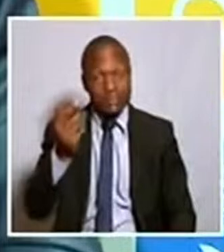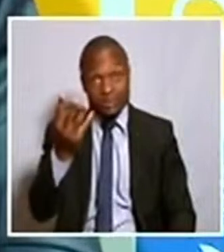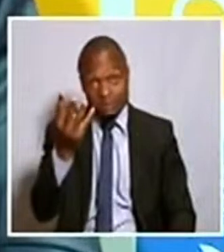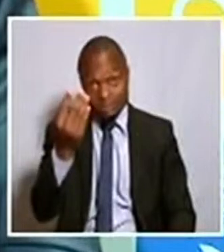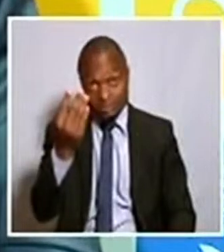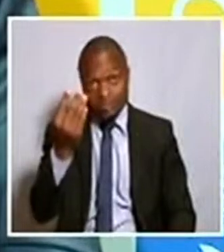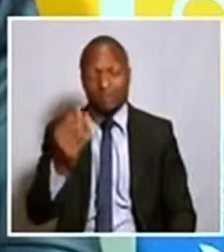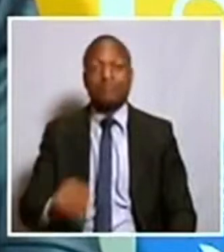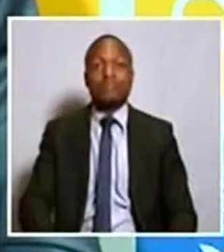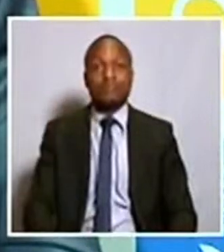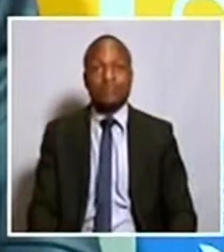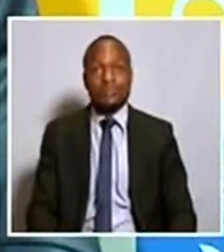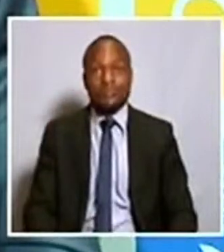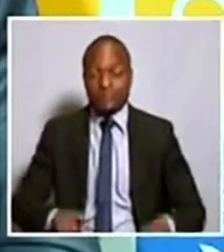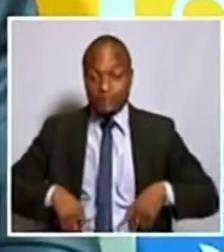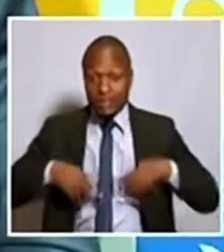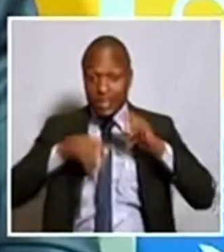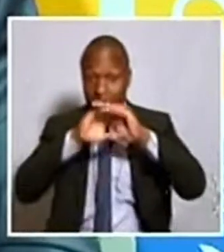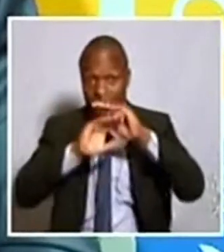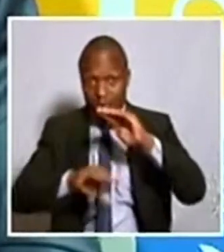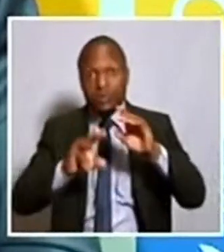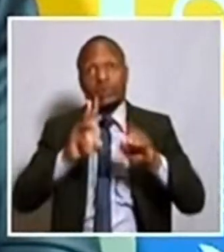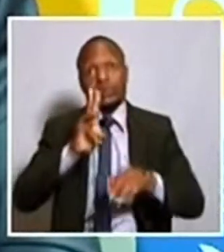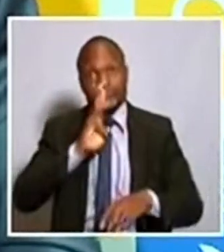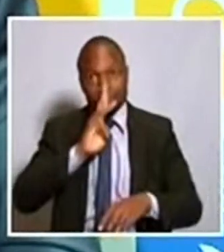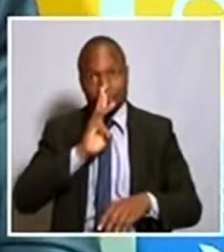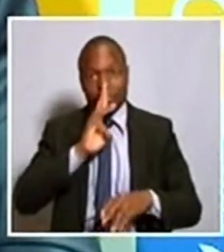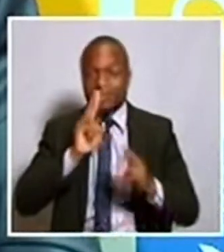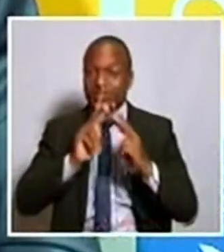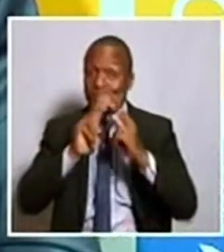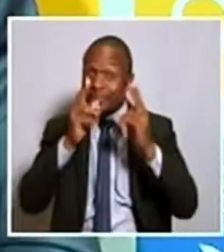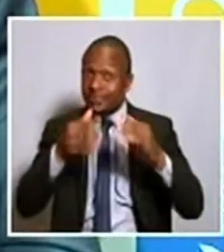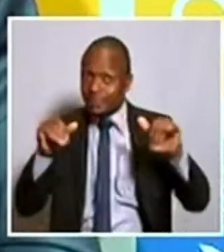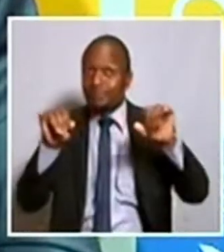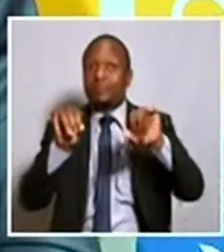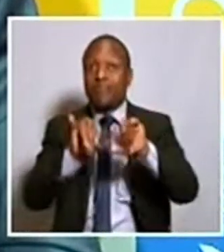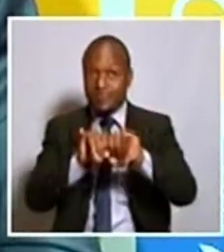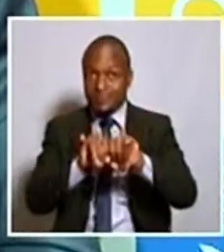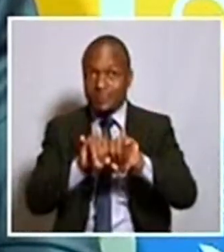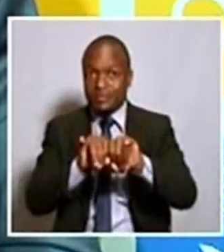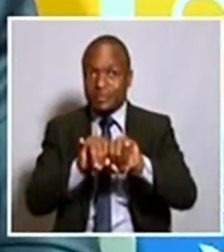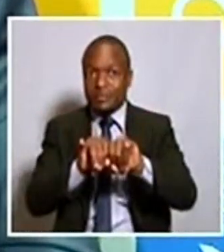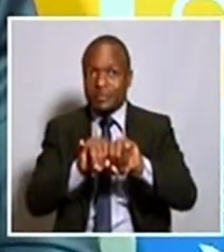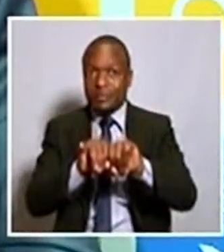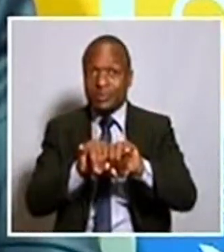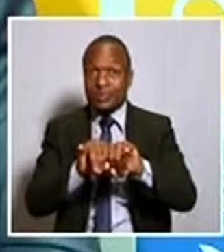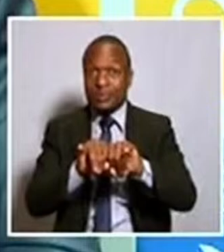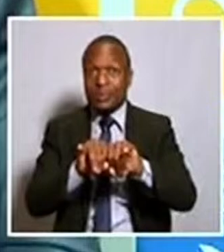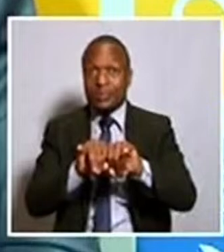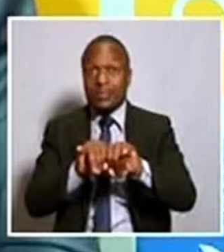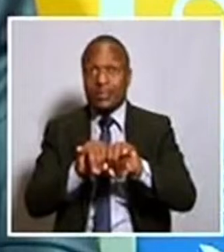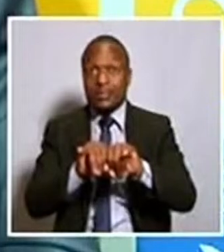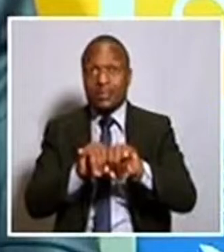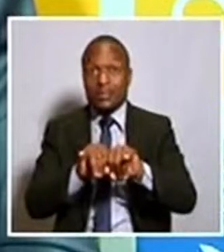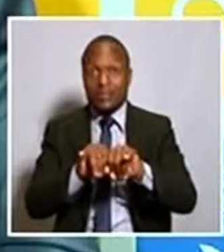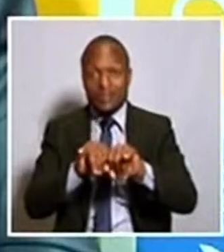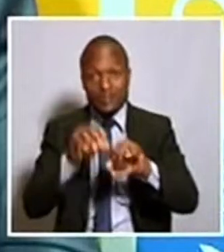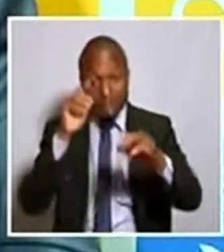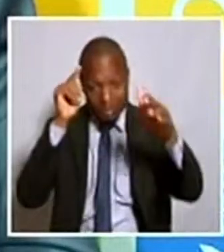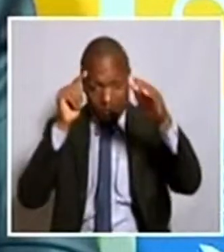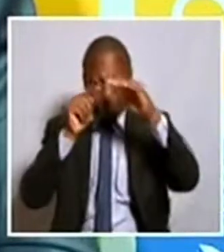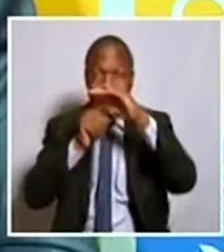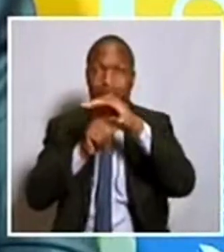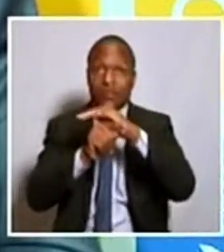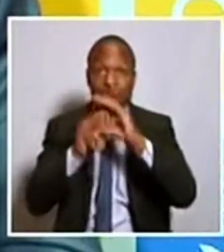14, life below water, that's a very, very important goal for the Ministry of Fisheries